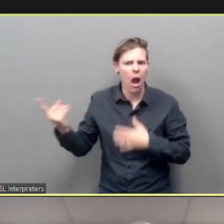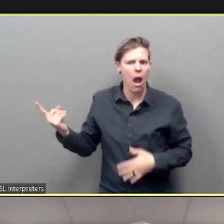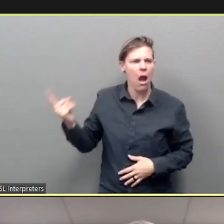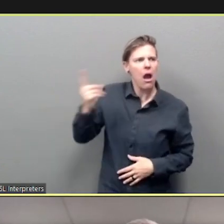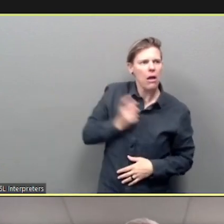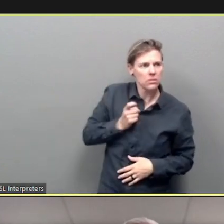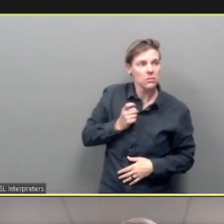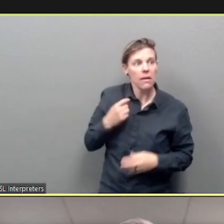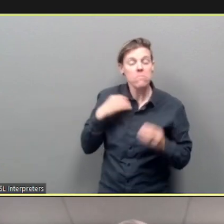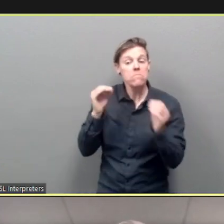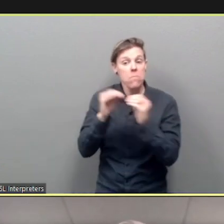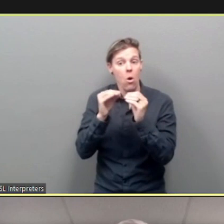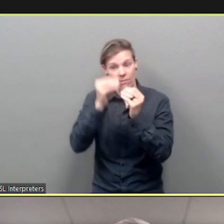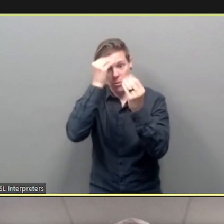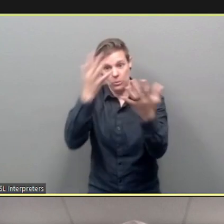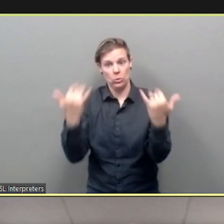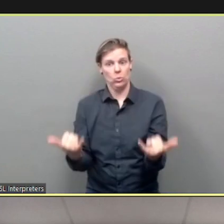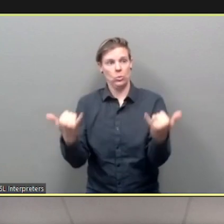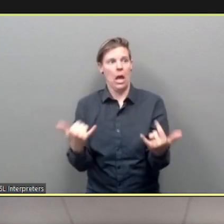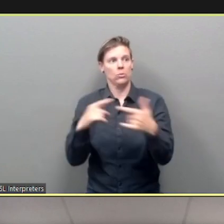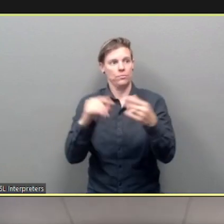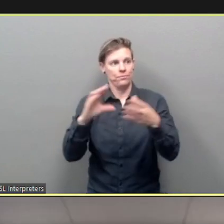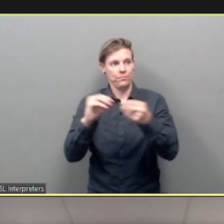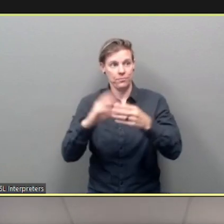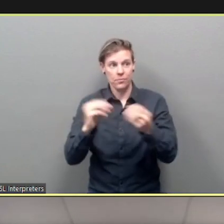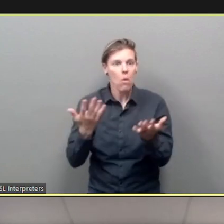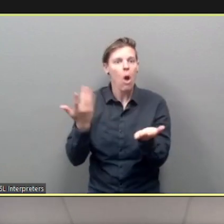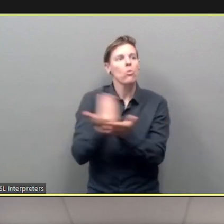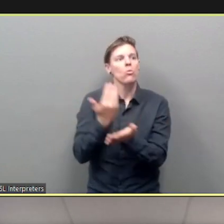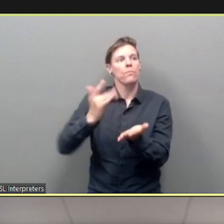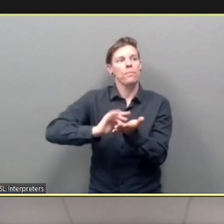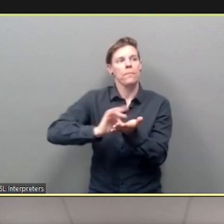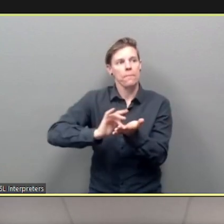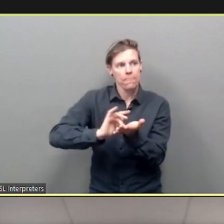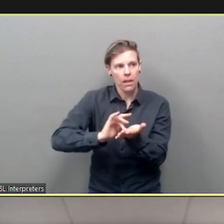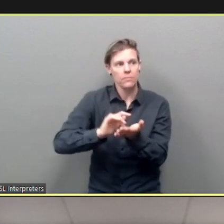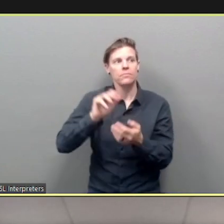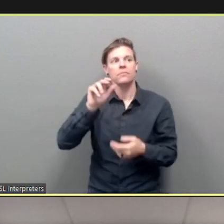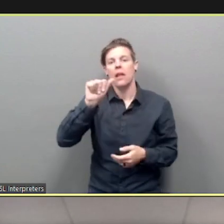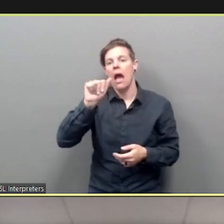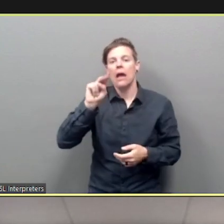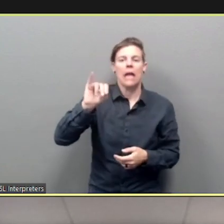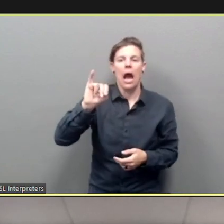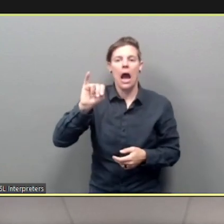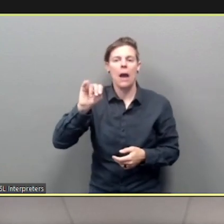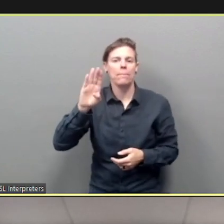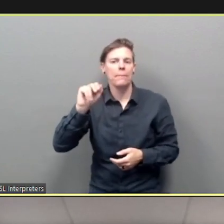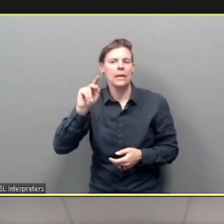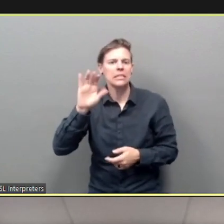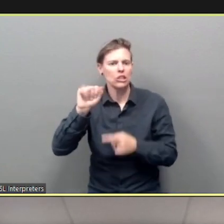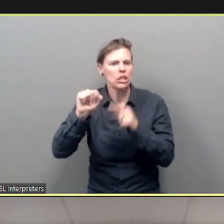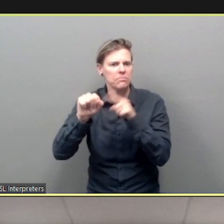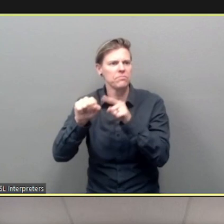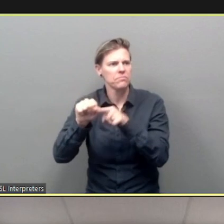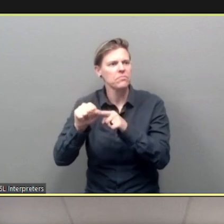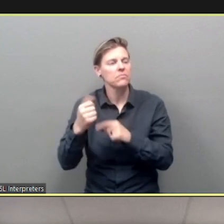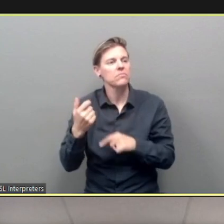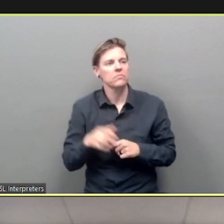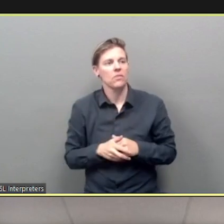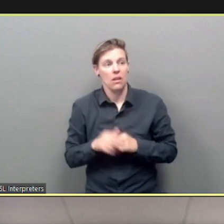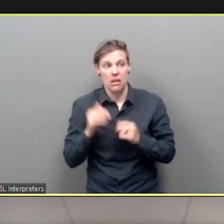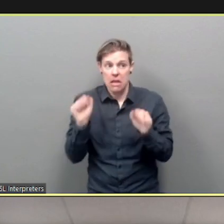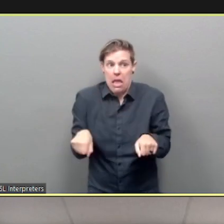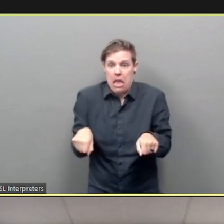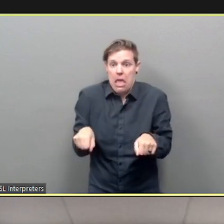new antiviral pills that one could take if one's at higher risk, has a